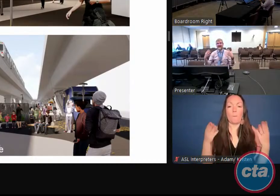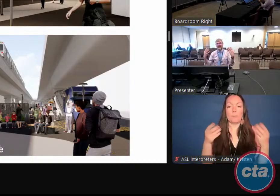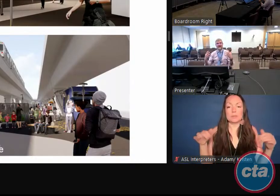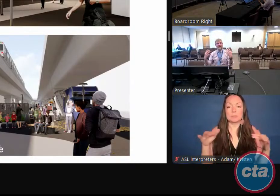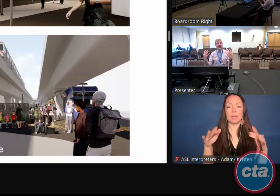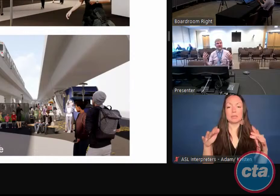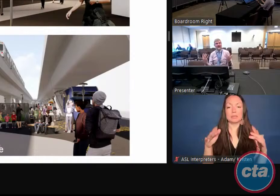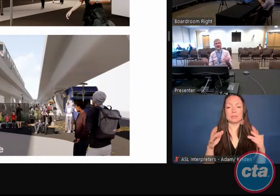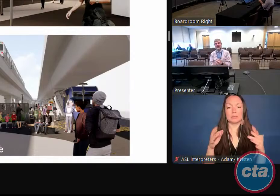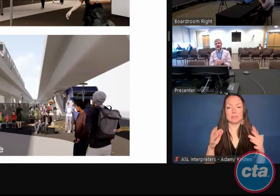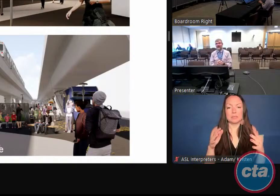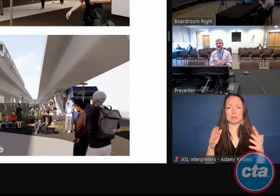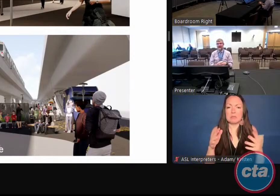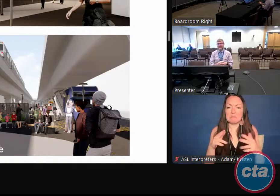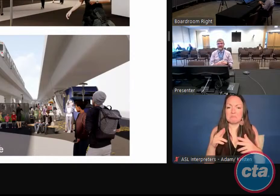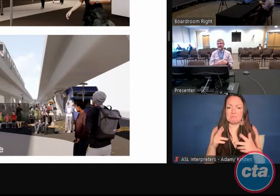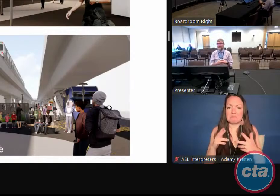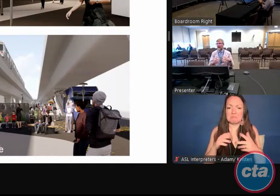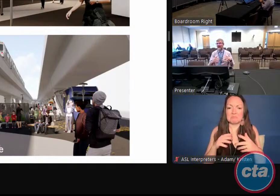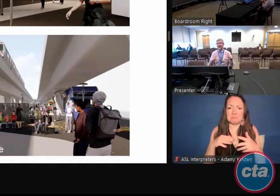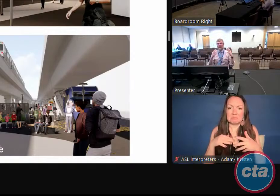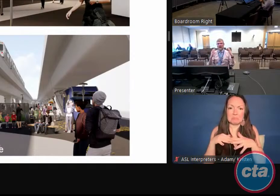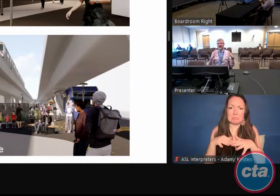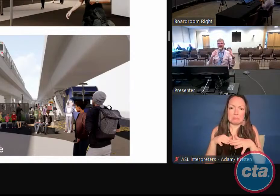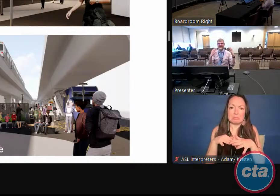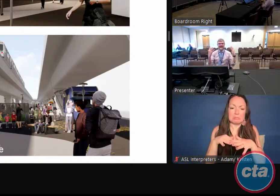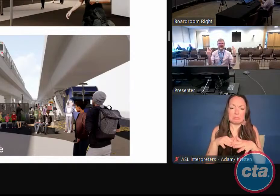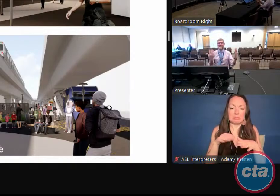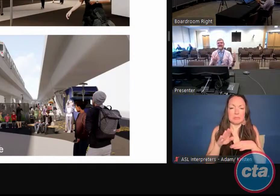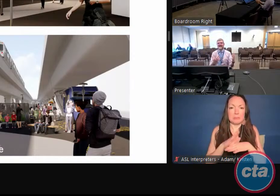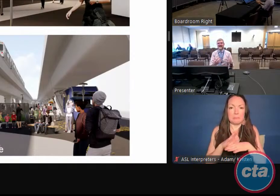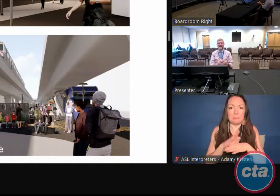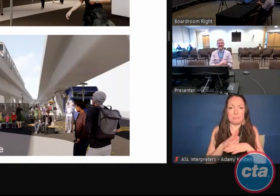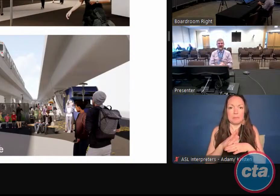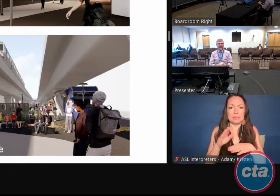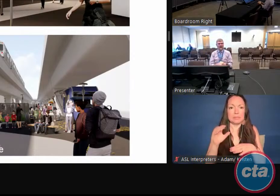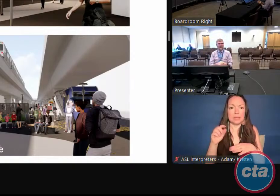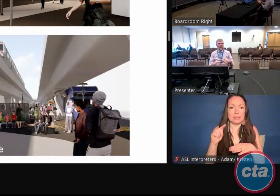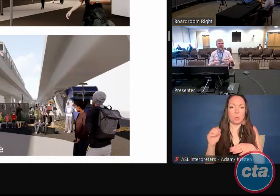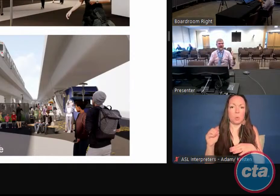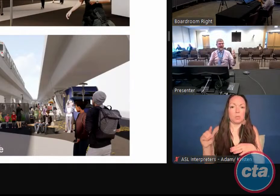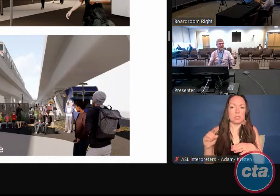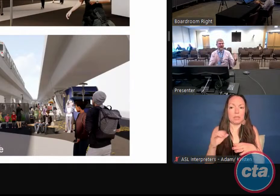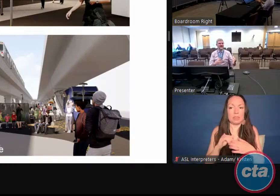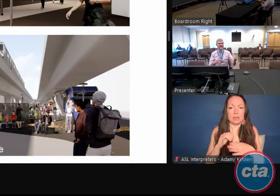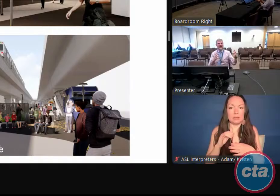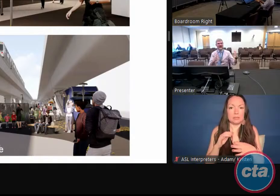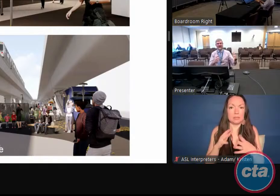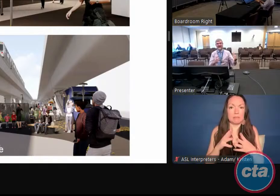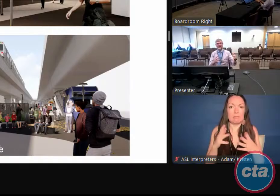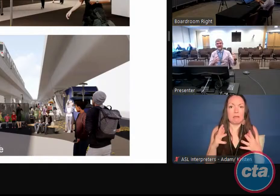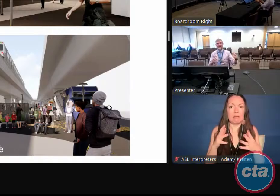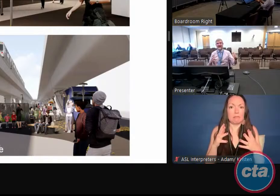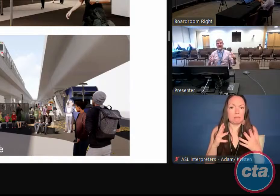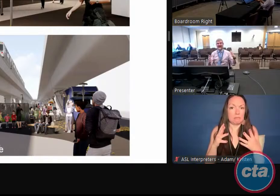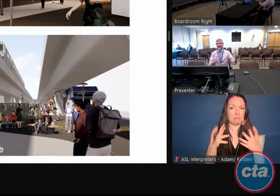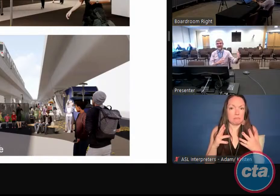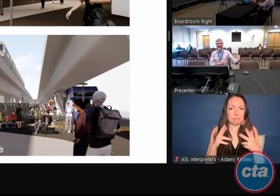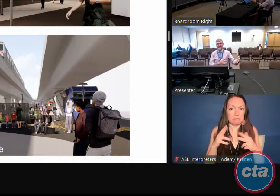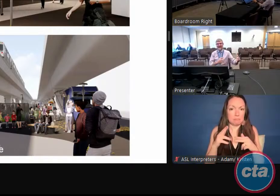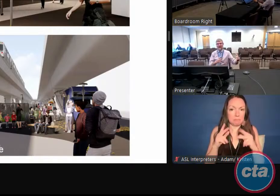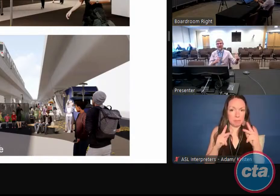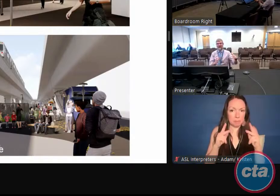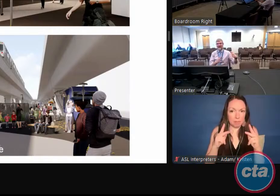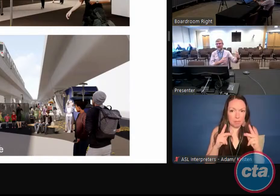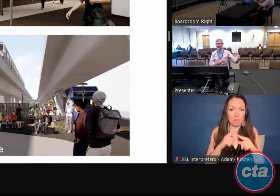dense, heavily built neighborhood, right? This is the prime world of ETOD. We want high rises, we want all those things, but that means we got